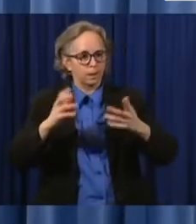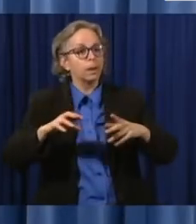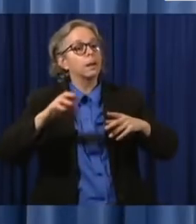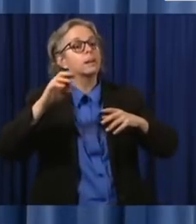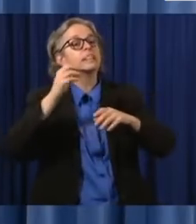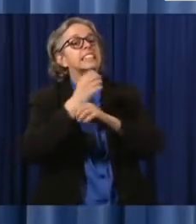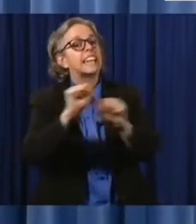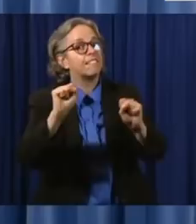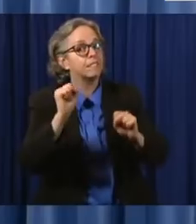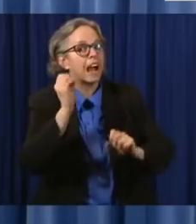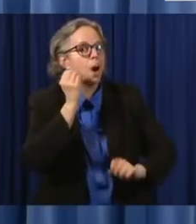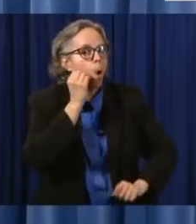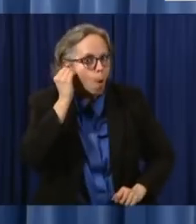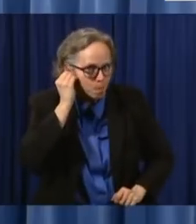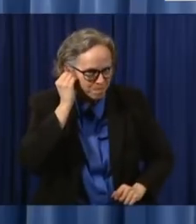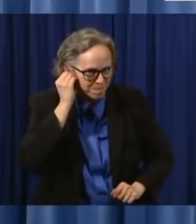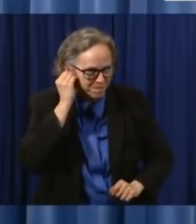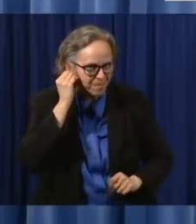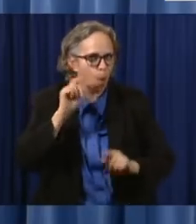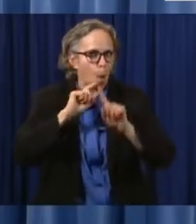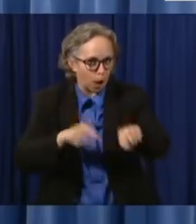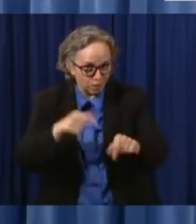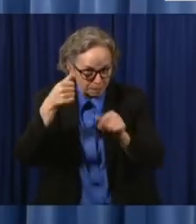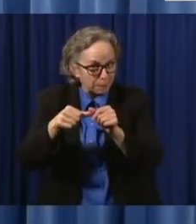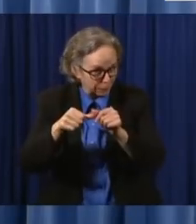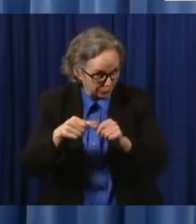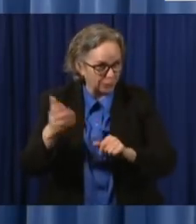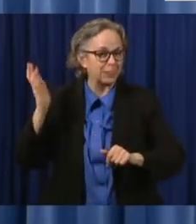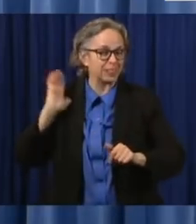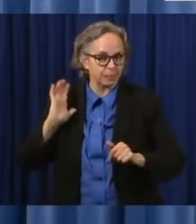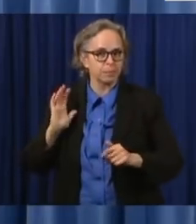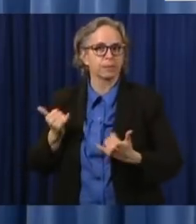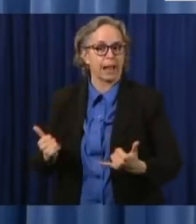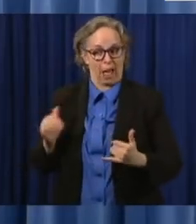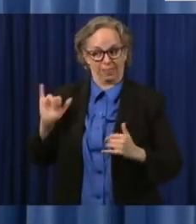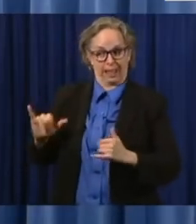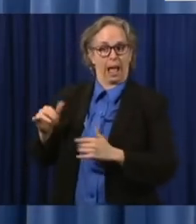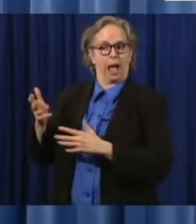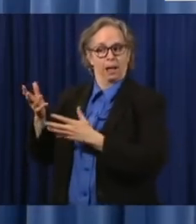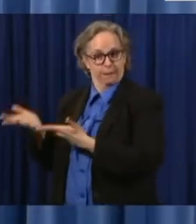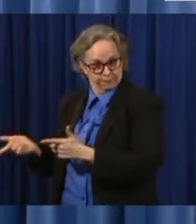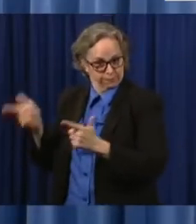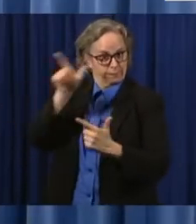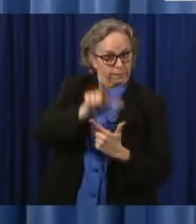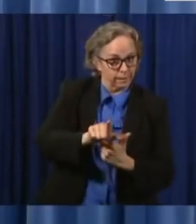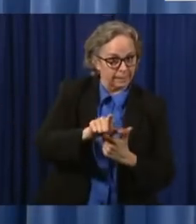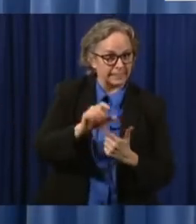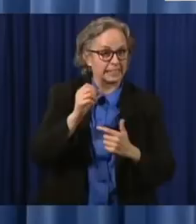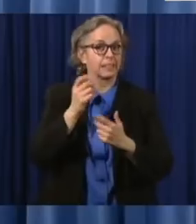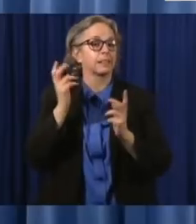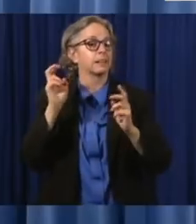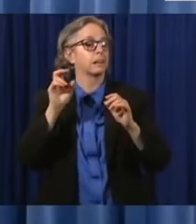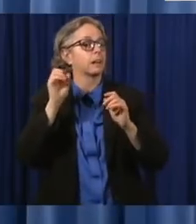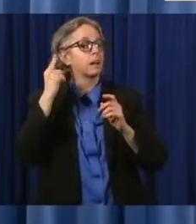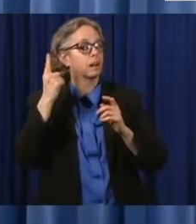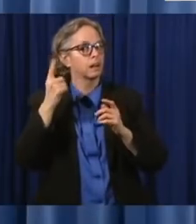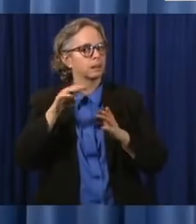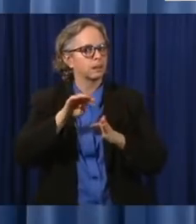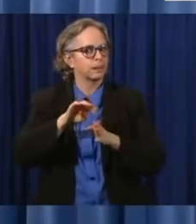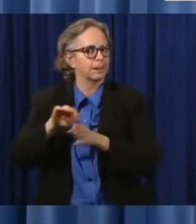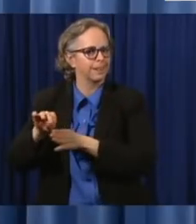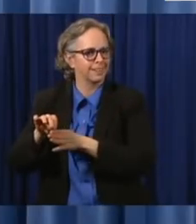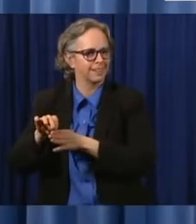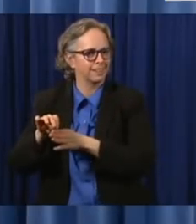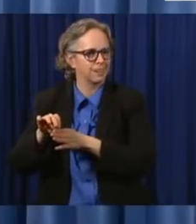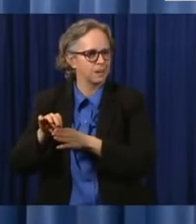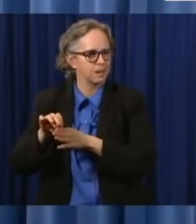And so we are now moving from orders to strong recommendations. This is a